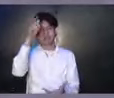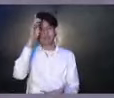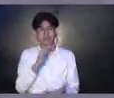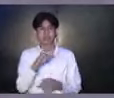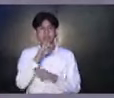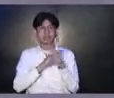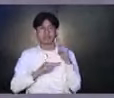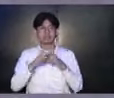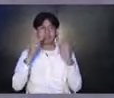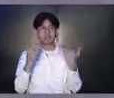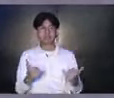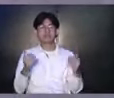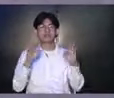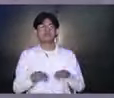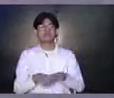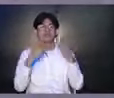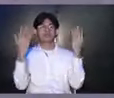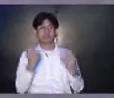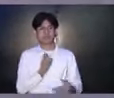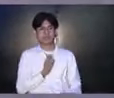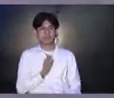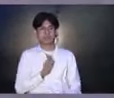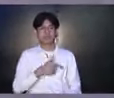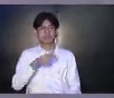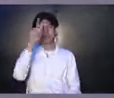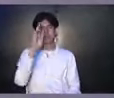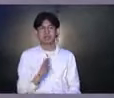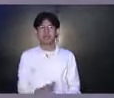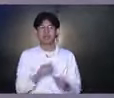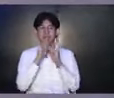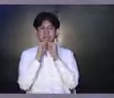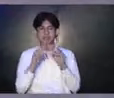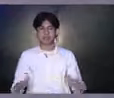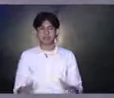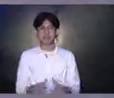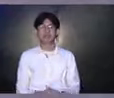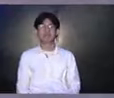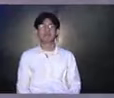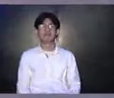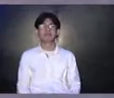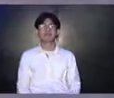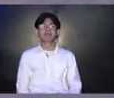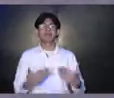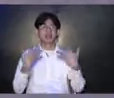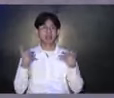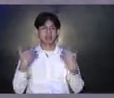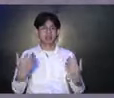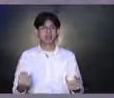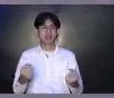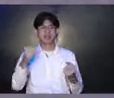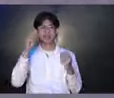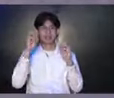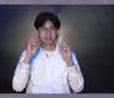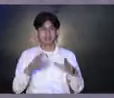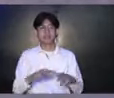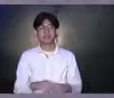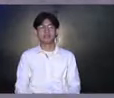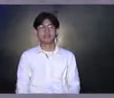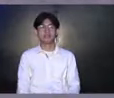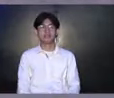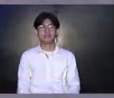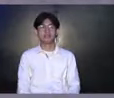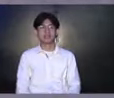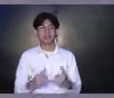overflowing abundance of God's universe. Today I open myself to God's blessings, healing and